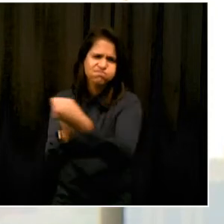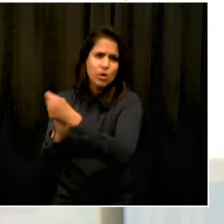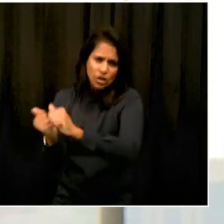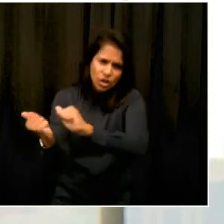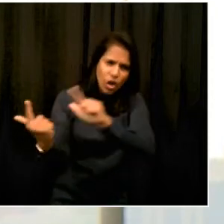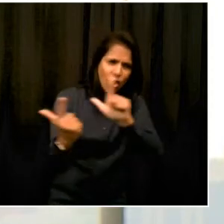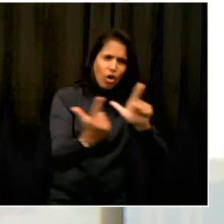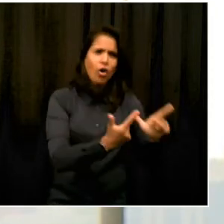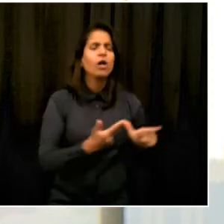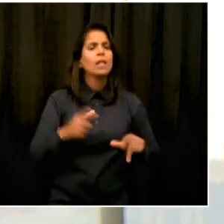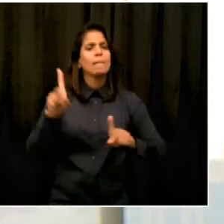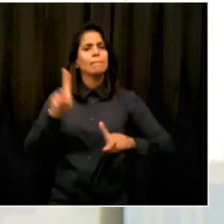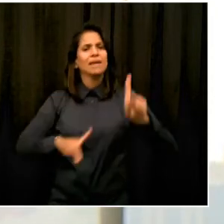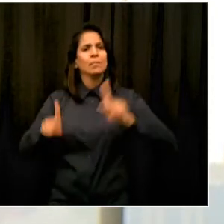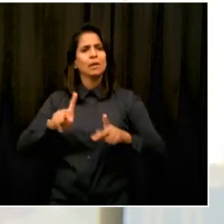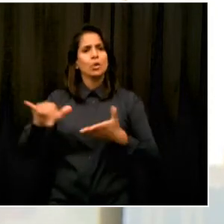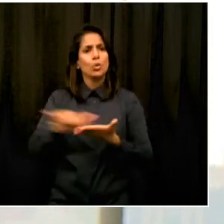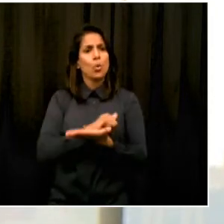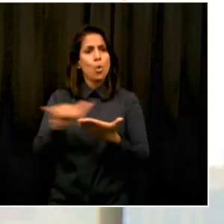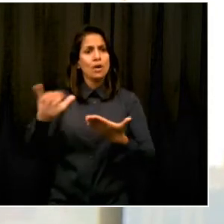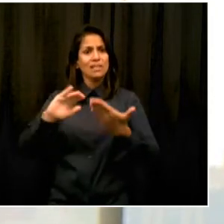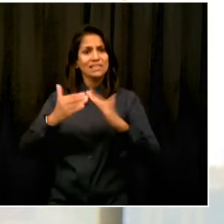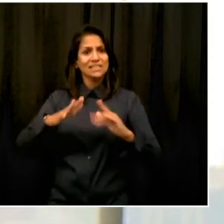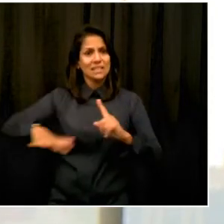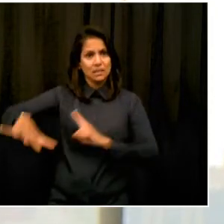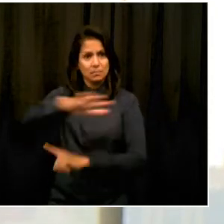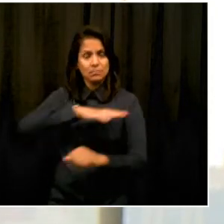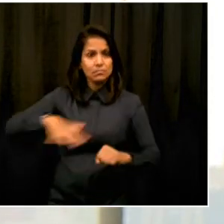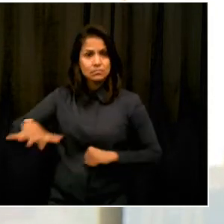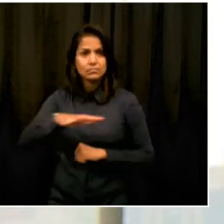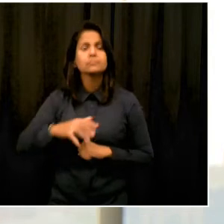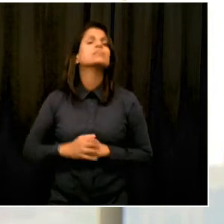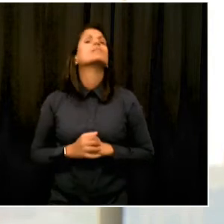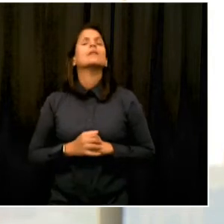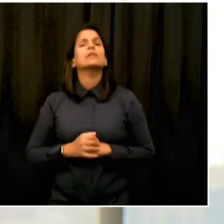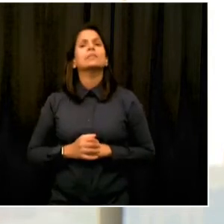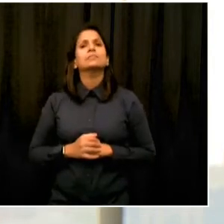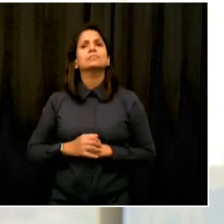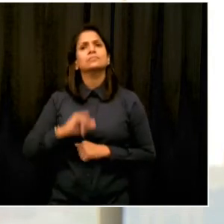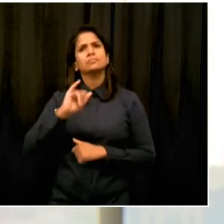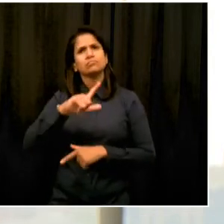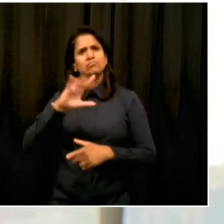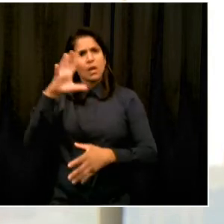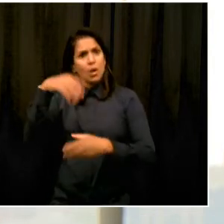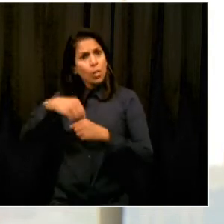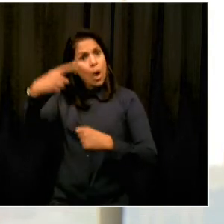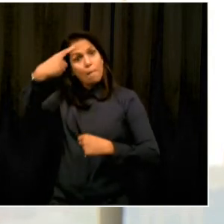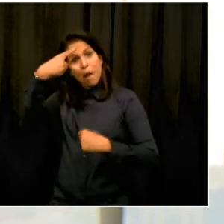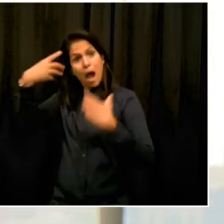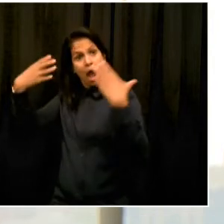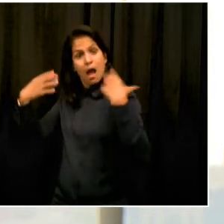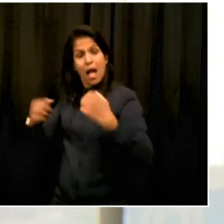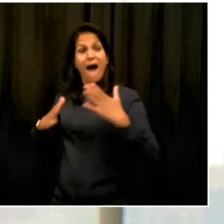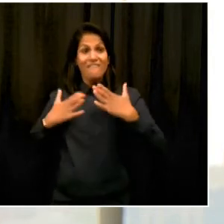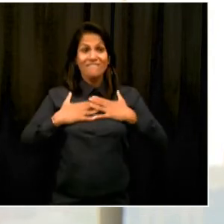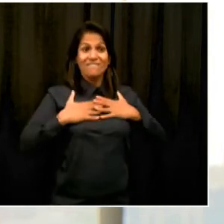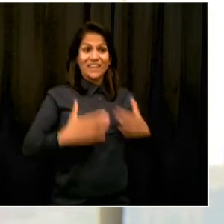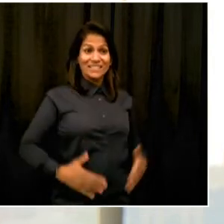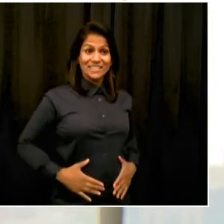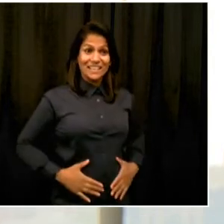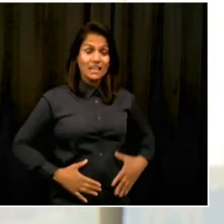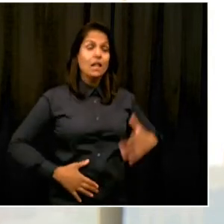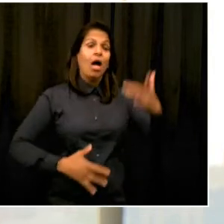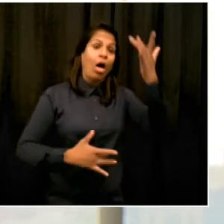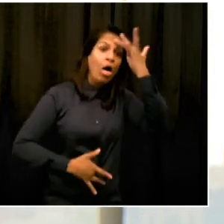Mental health challenges loom just as large as physical health challenges. And this city has devoted itself